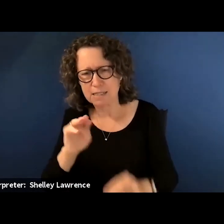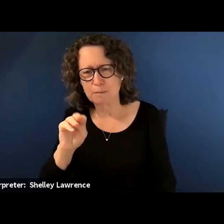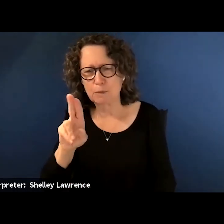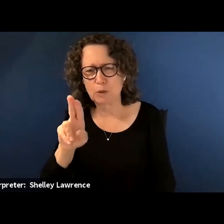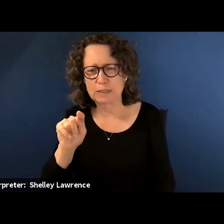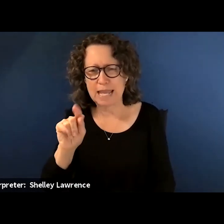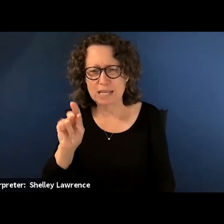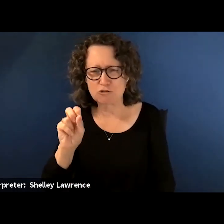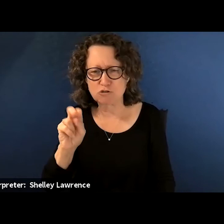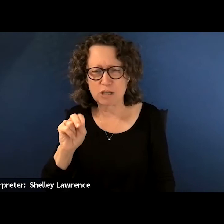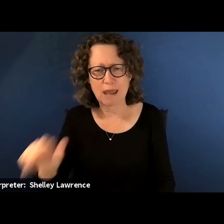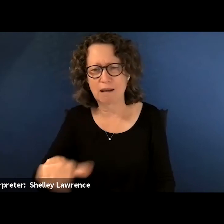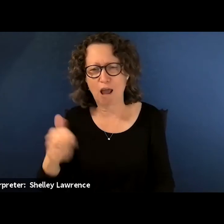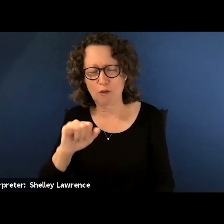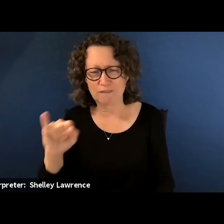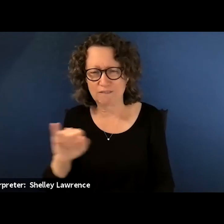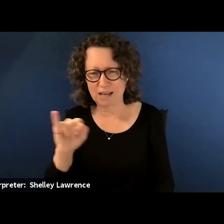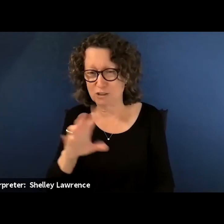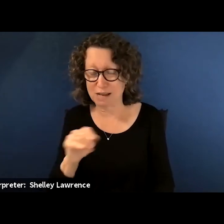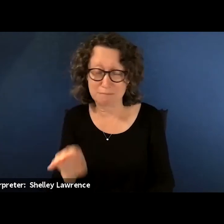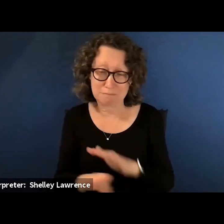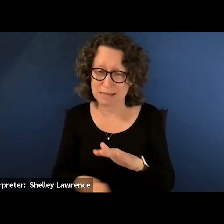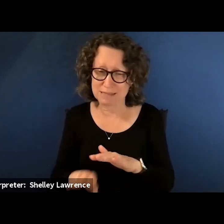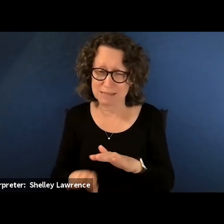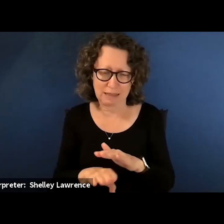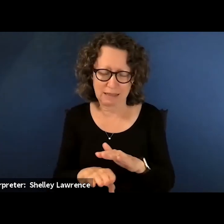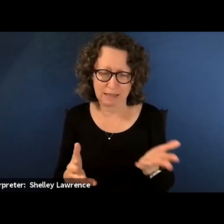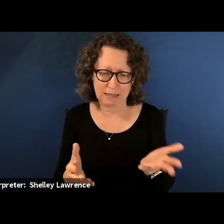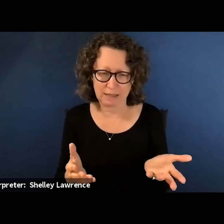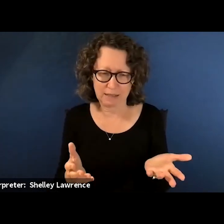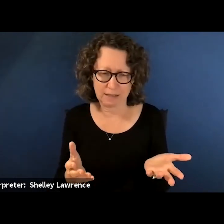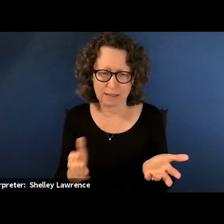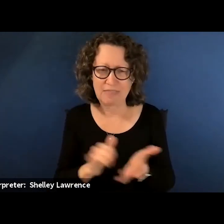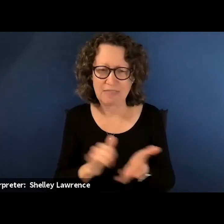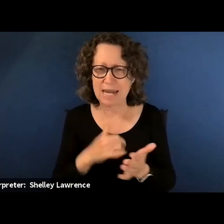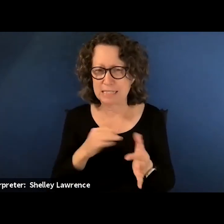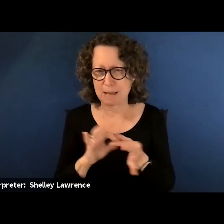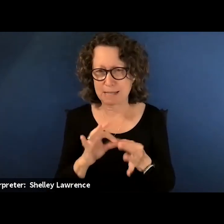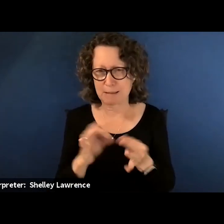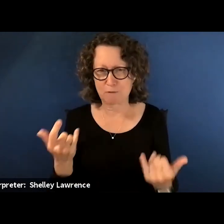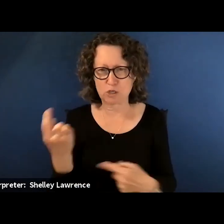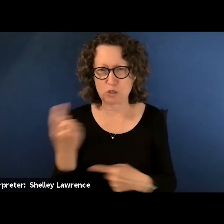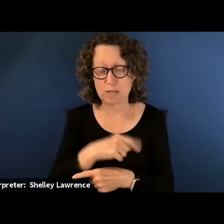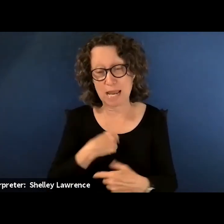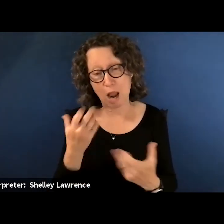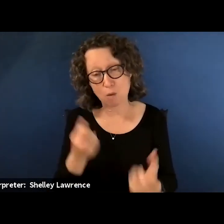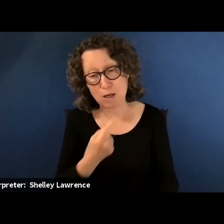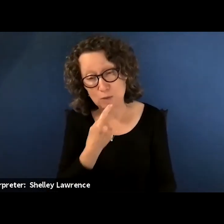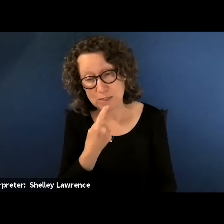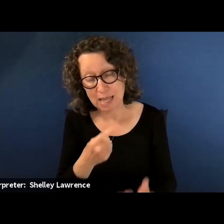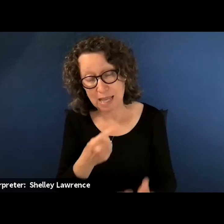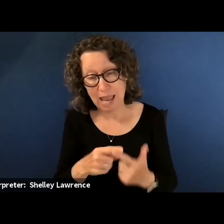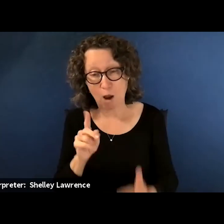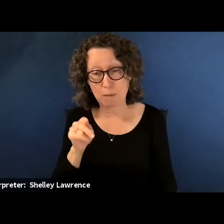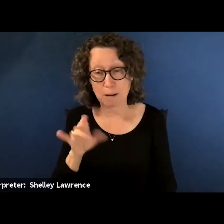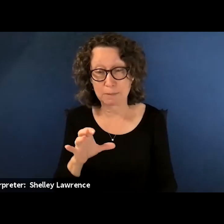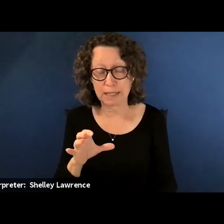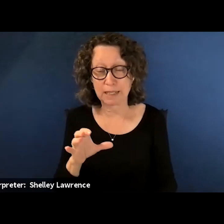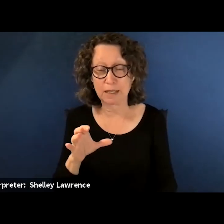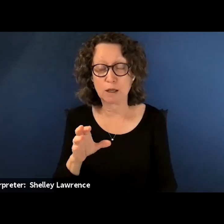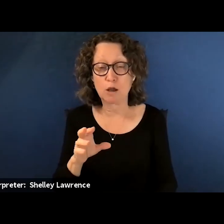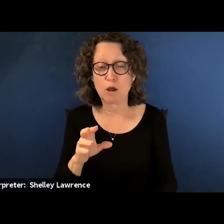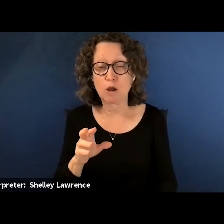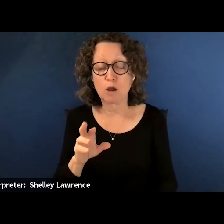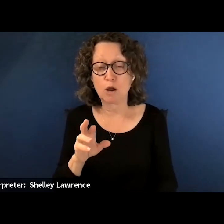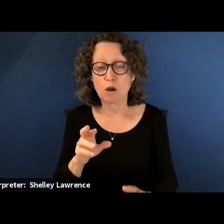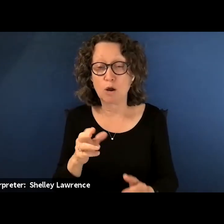mutations and other infections. And basically, that is my statement for today. I do want to say our public records requests are not being